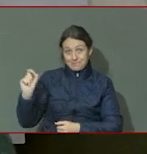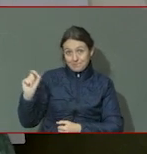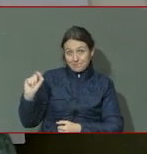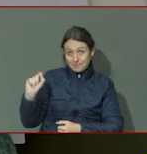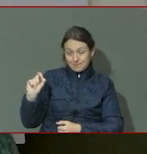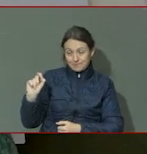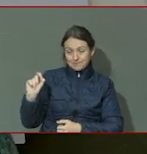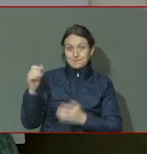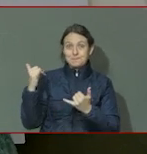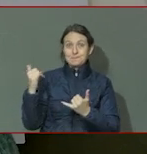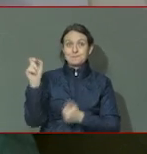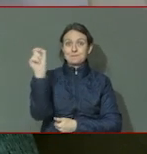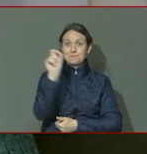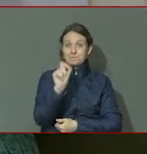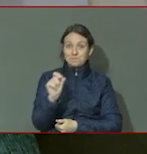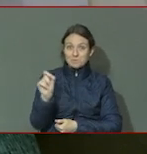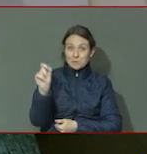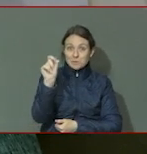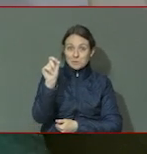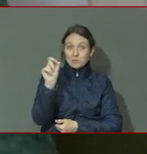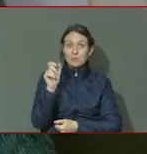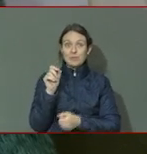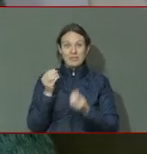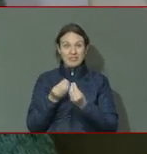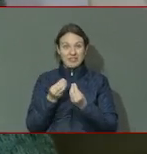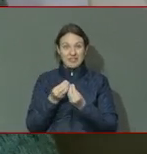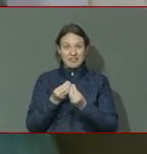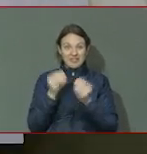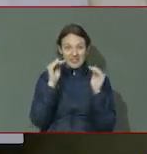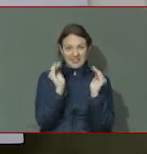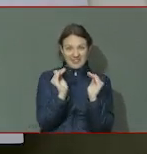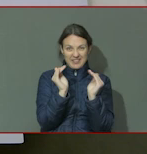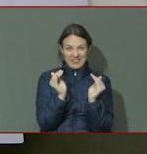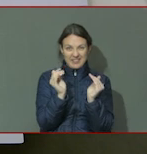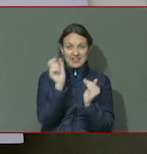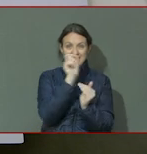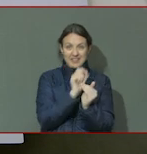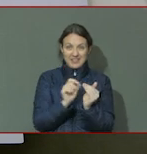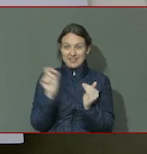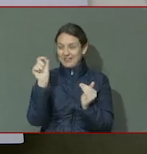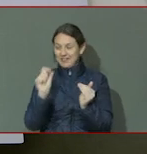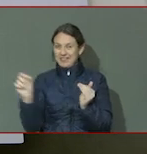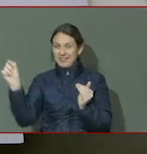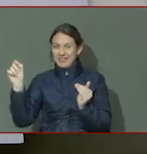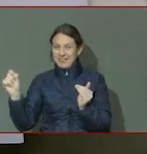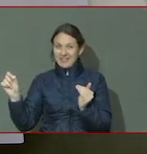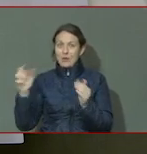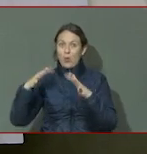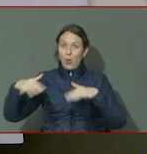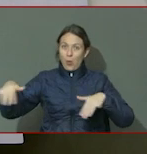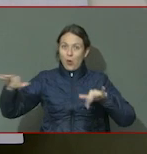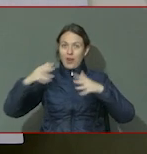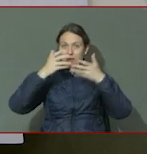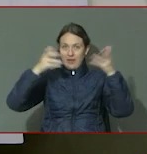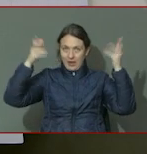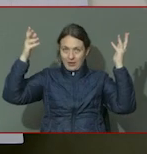I circle those things in brackets, the phases. So they're all gases.